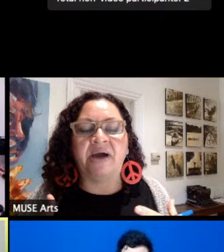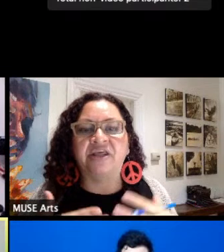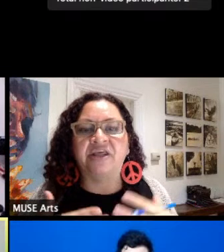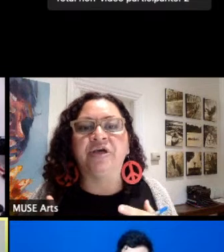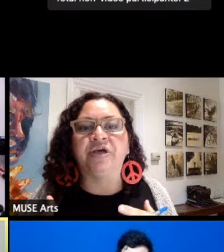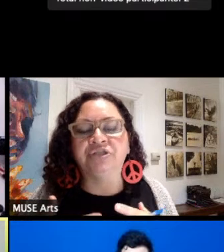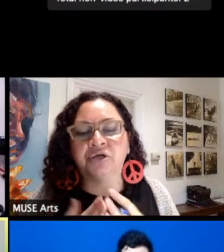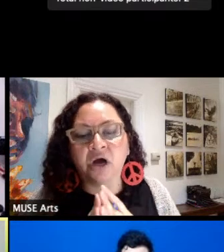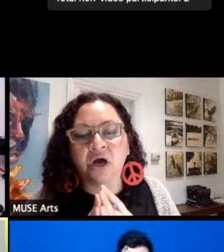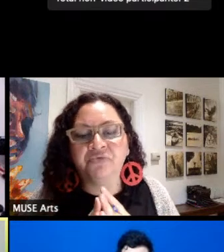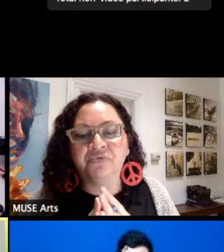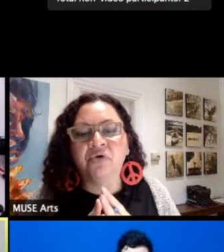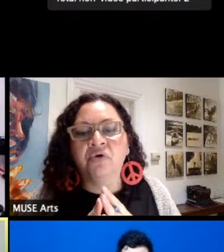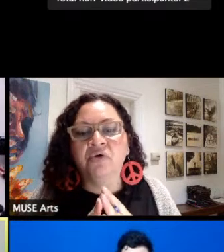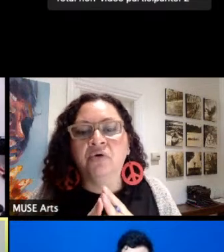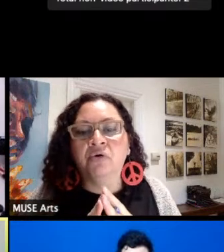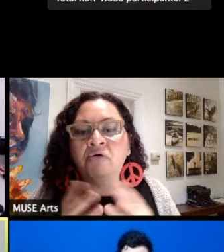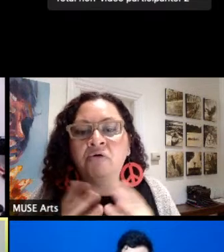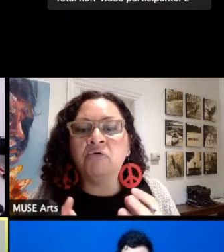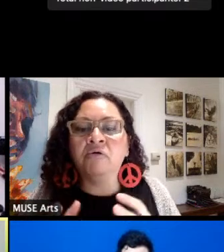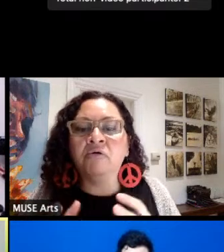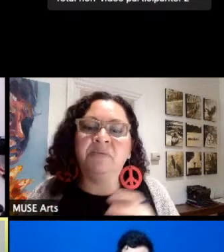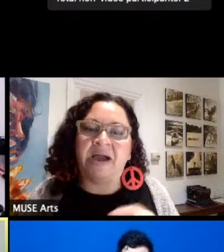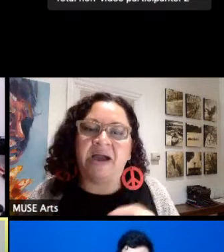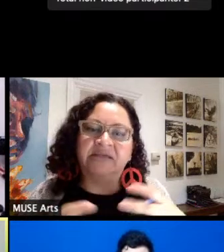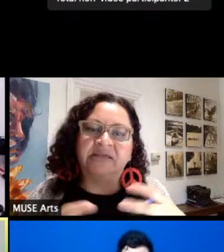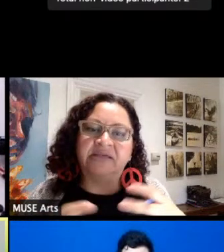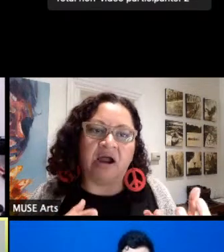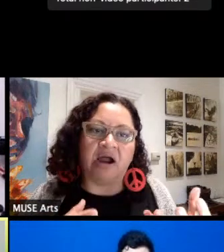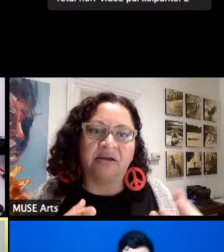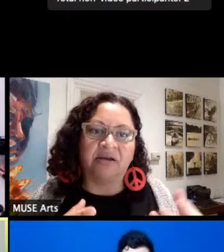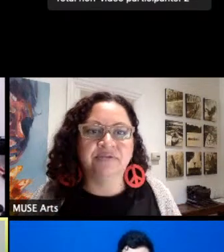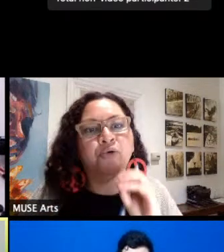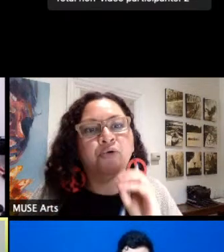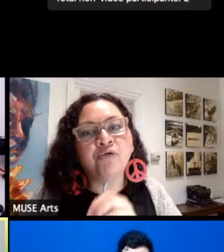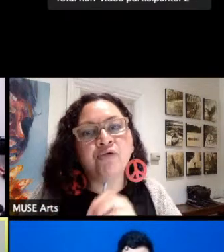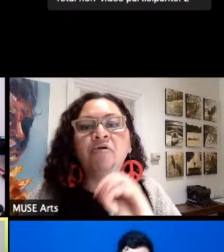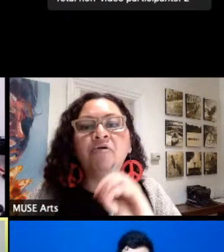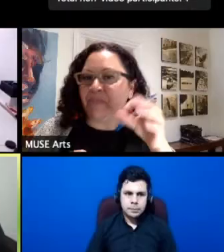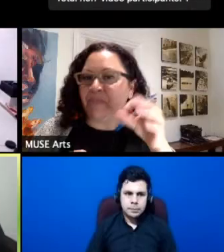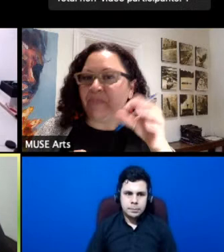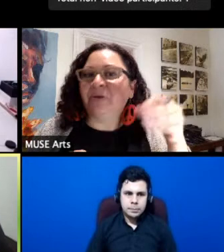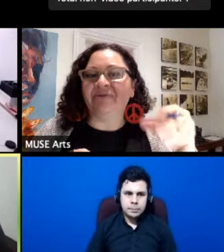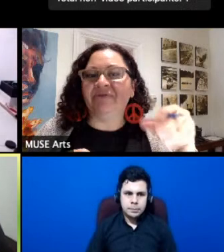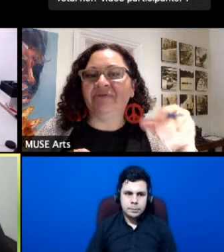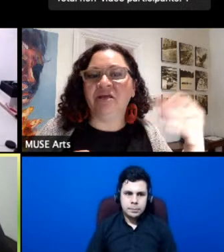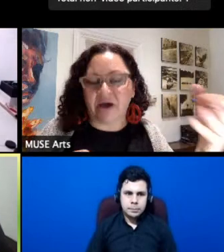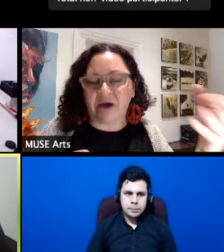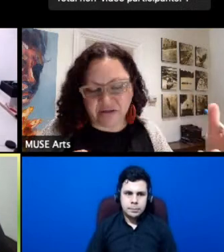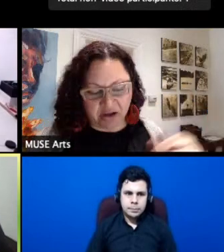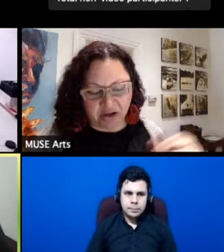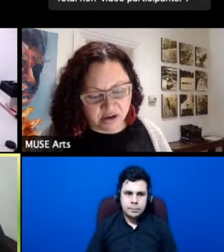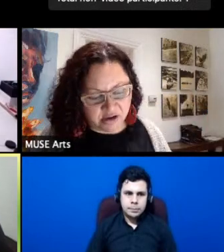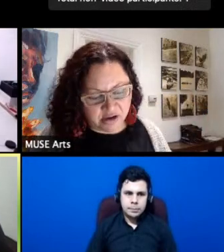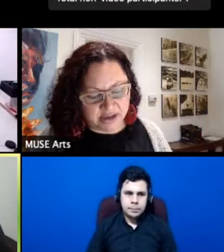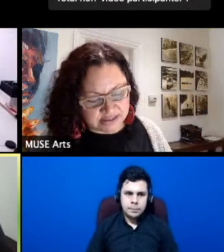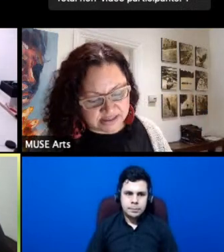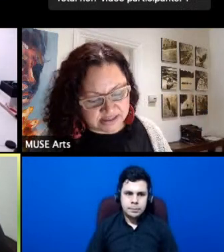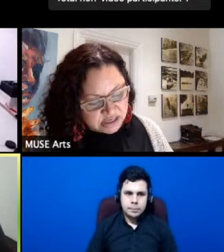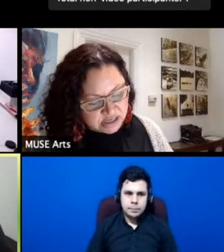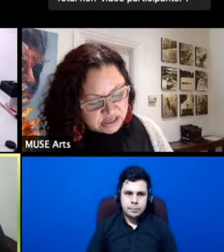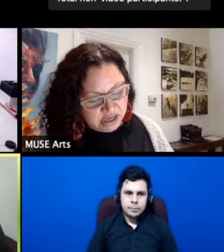of who Quimbayans are. So who the people living in Quimbaya is.